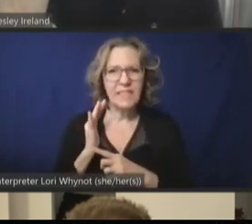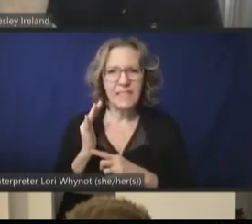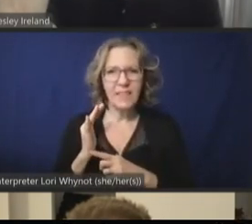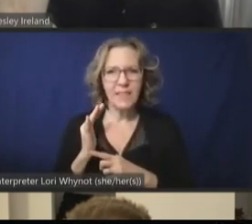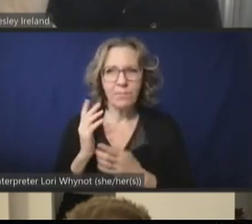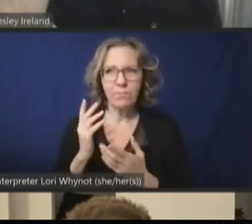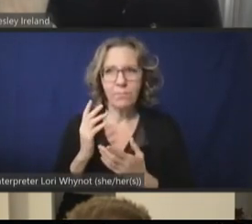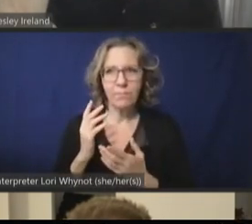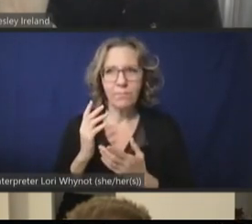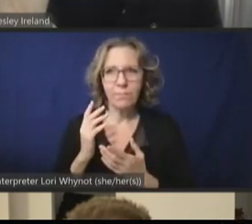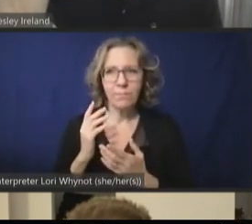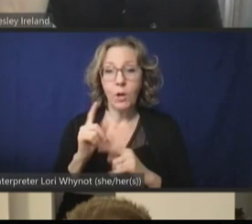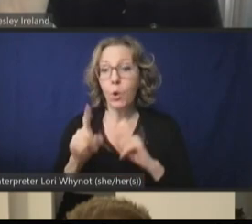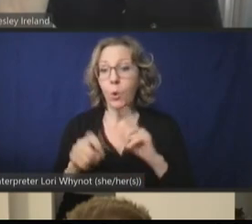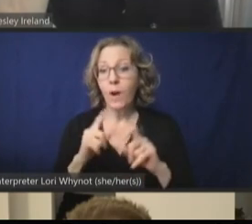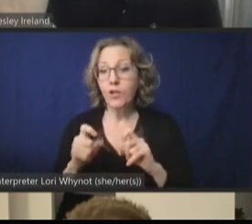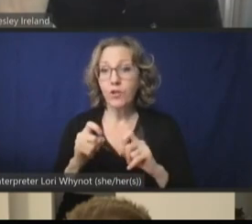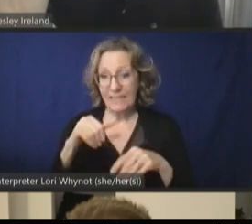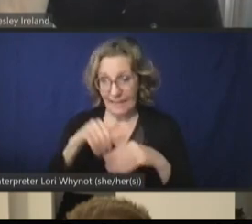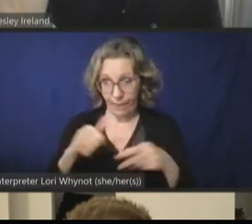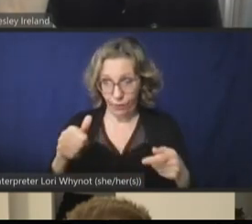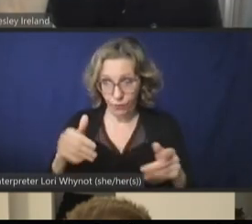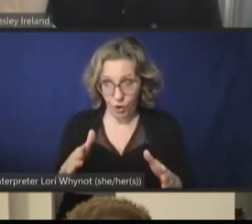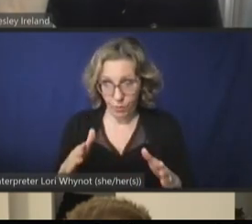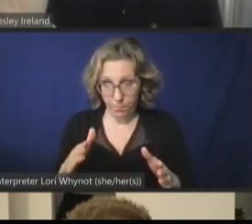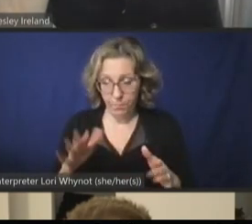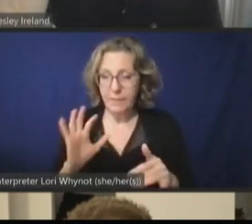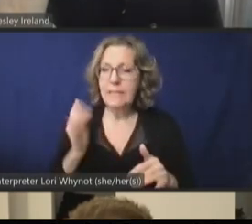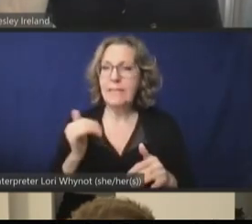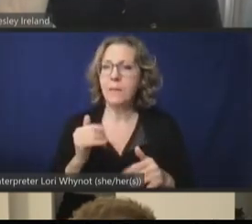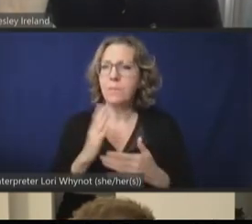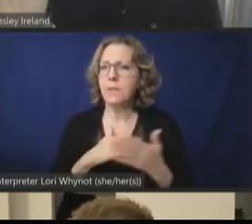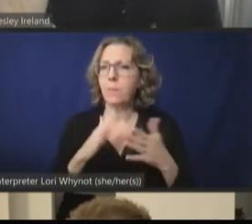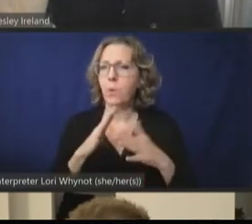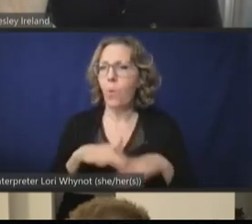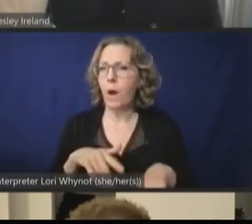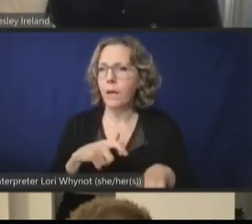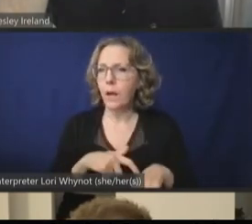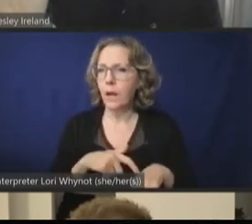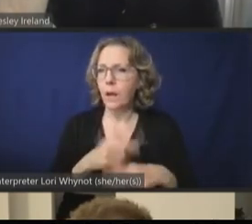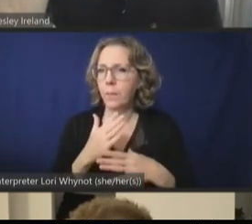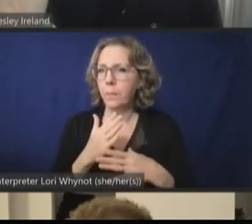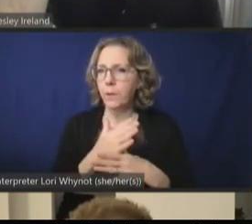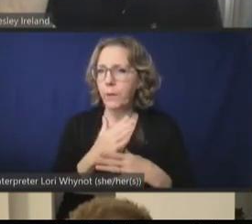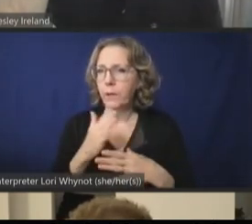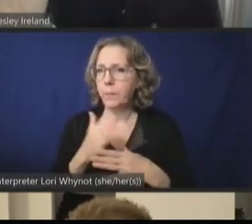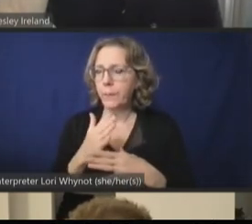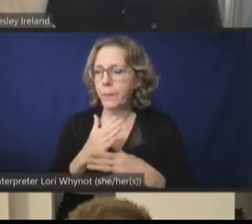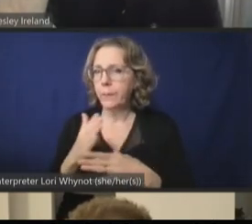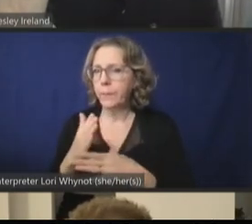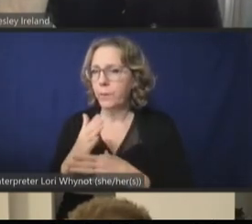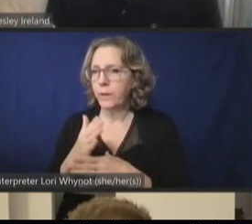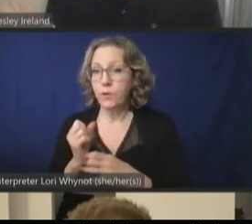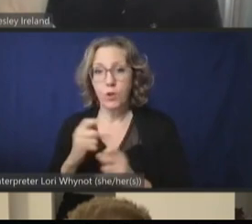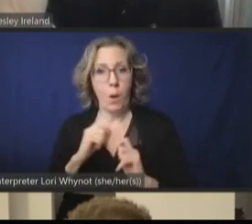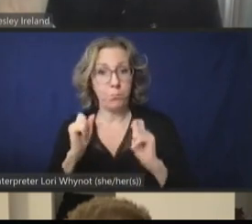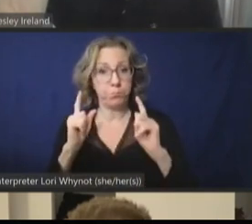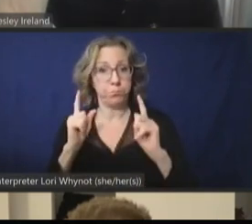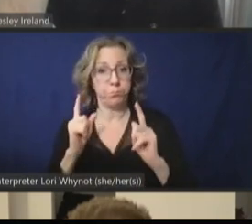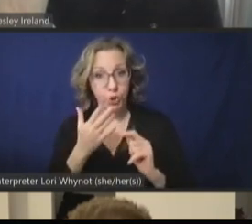questions for in person or on Zoom at a couple of points. So I